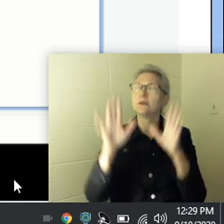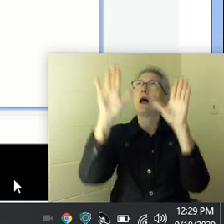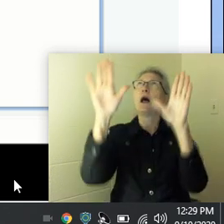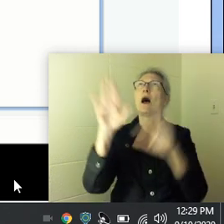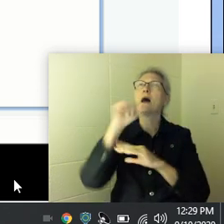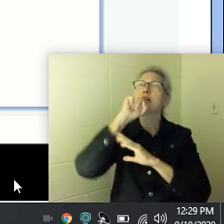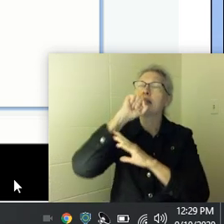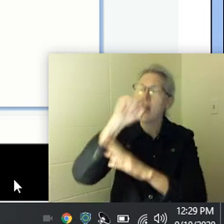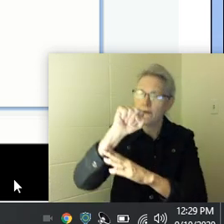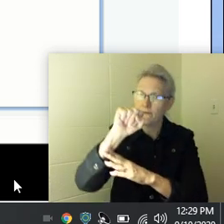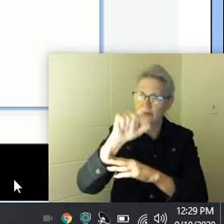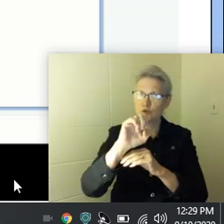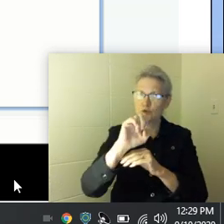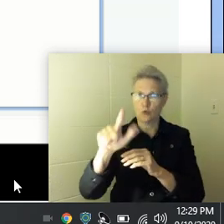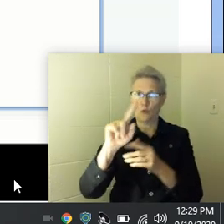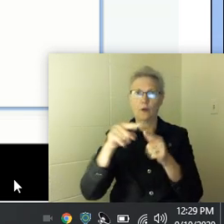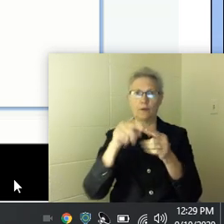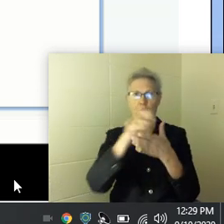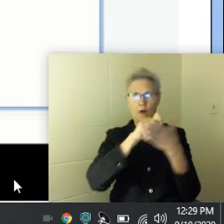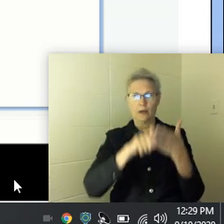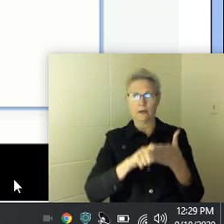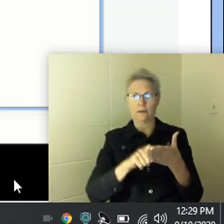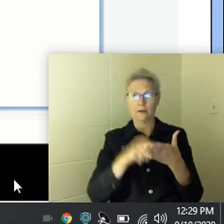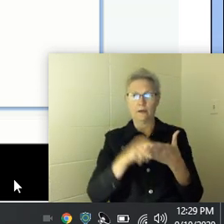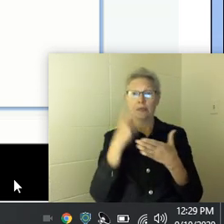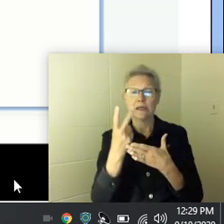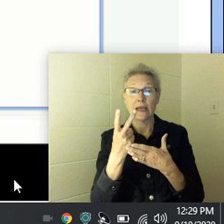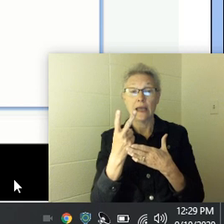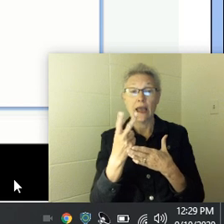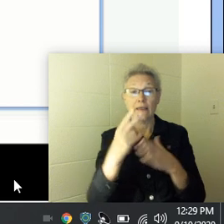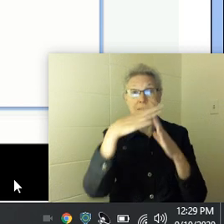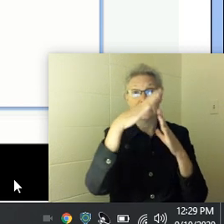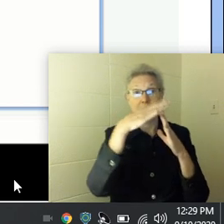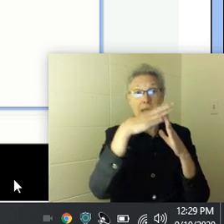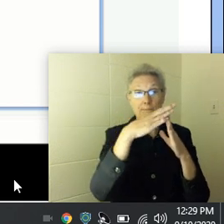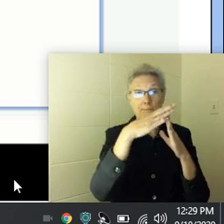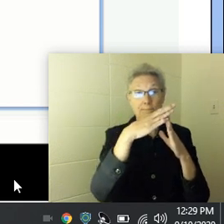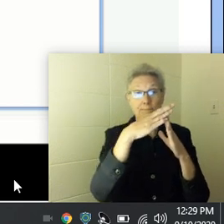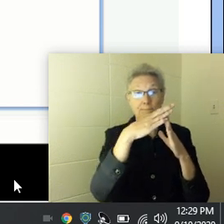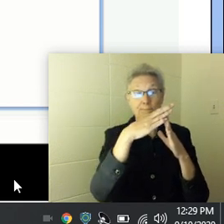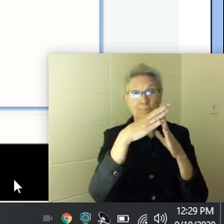writing. So if you can see at the very top are,